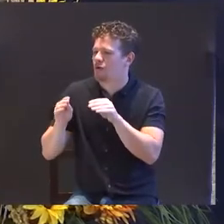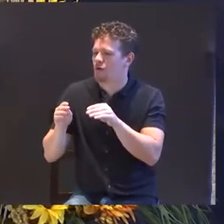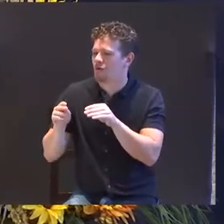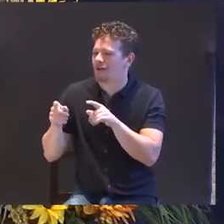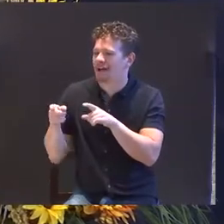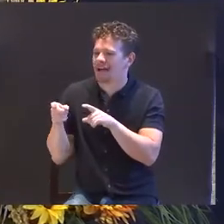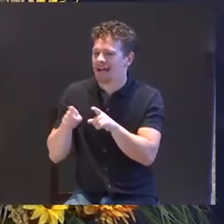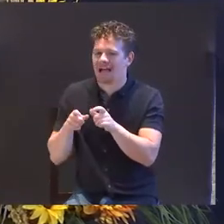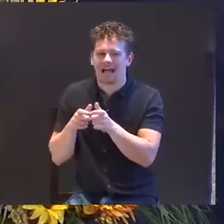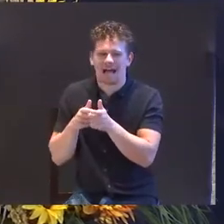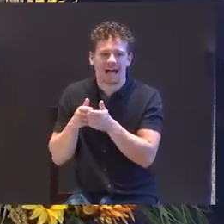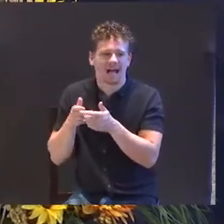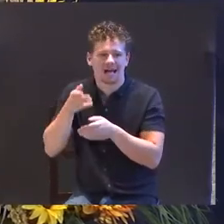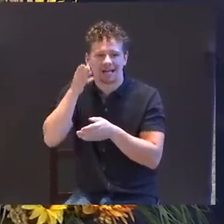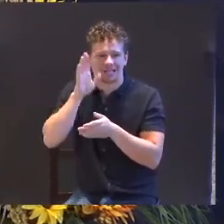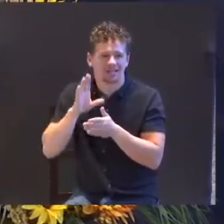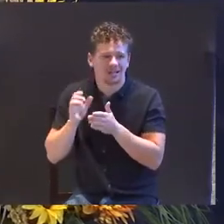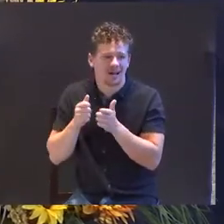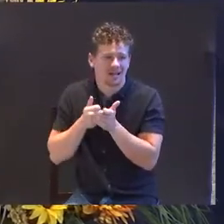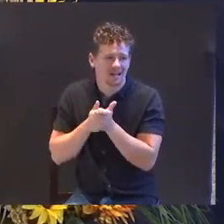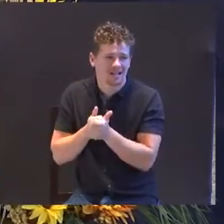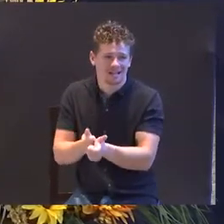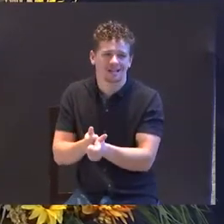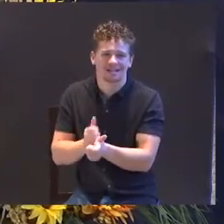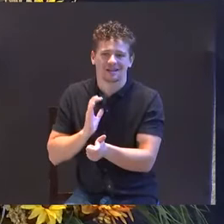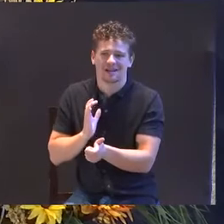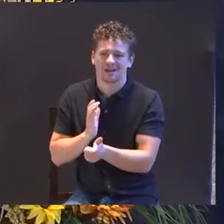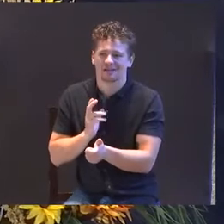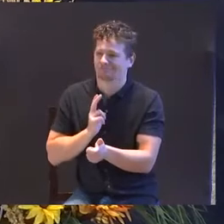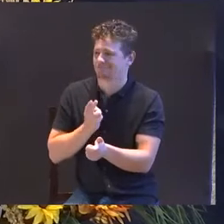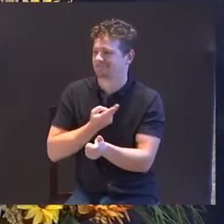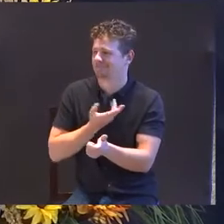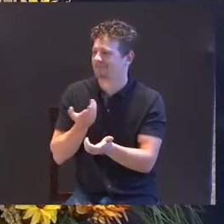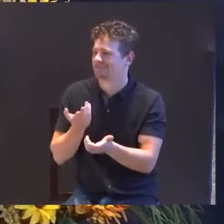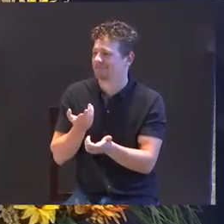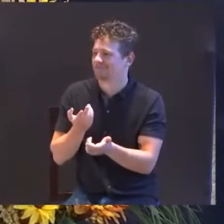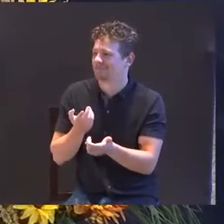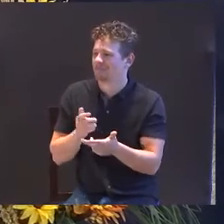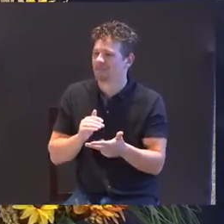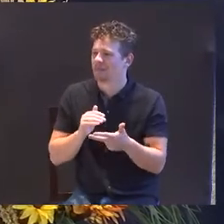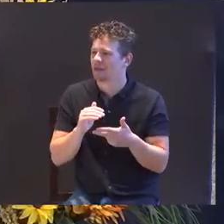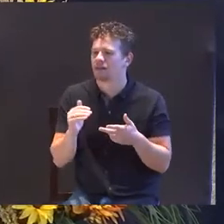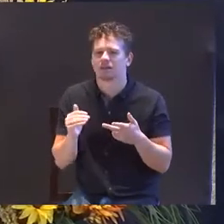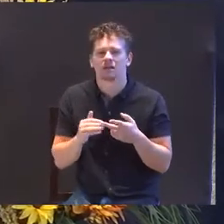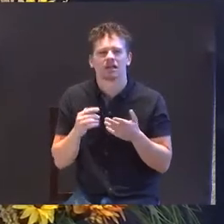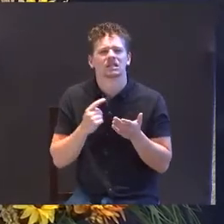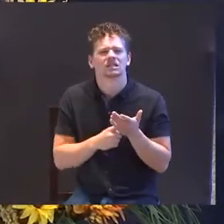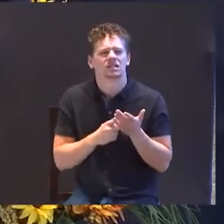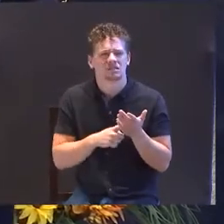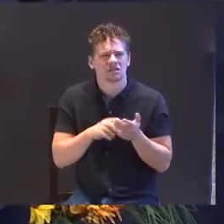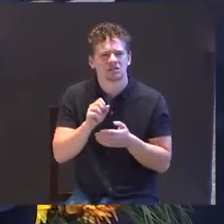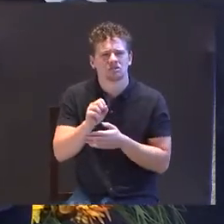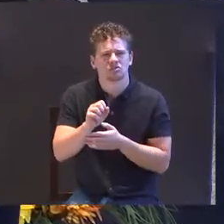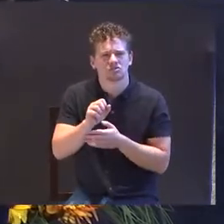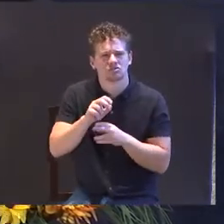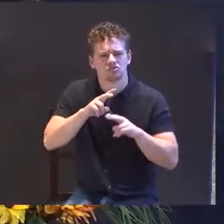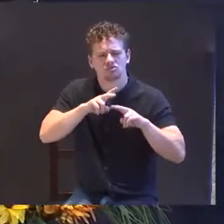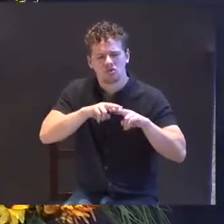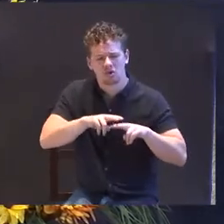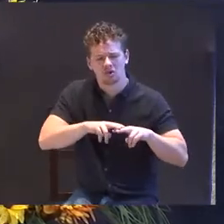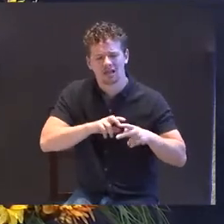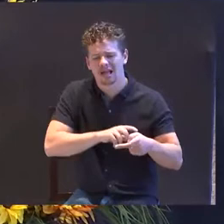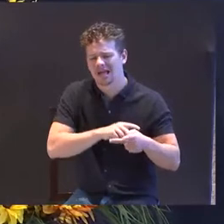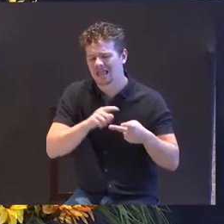so. He goes on to the next verse. He talks about salt. And then he talks about, Jesus